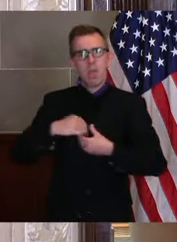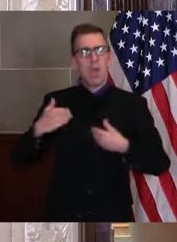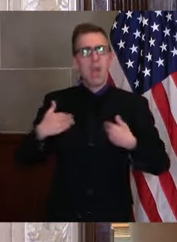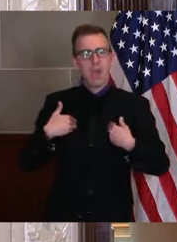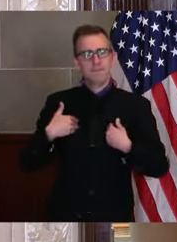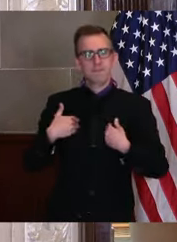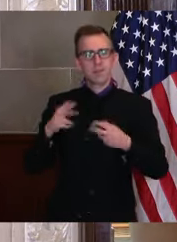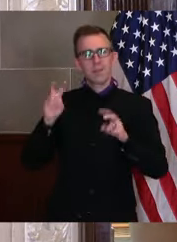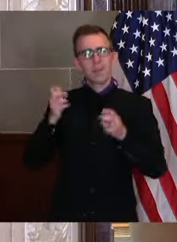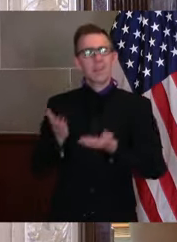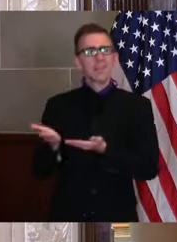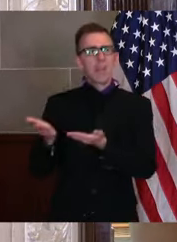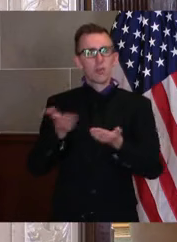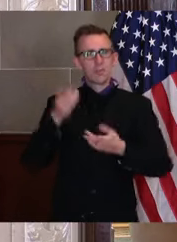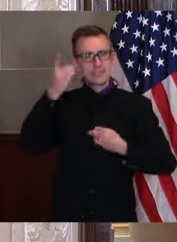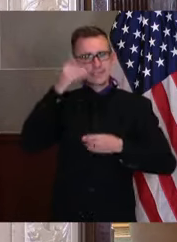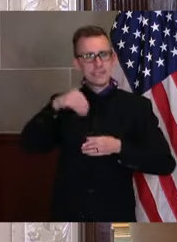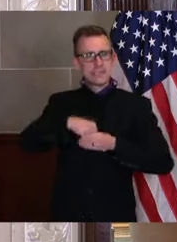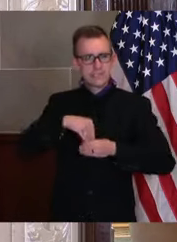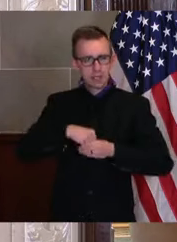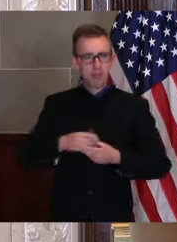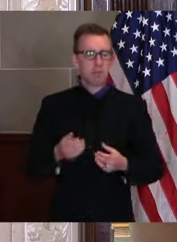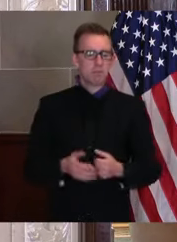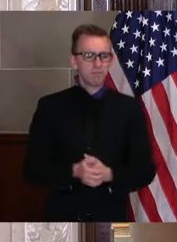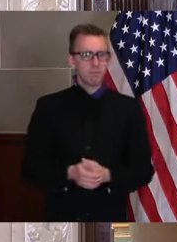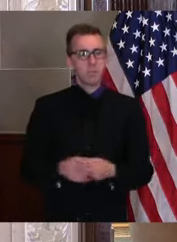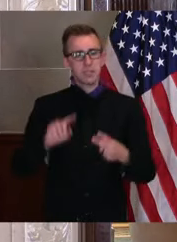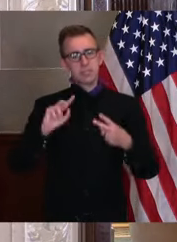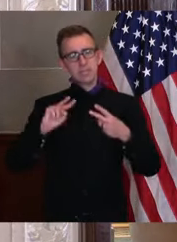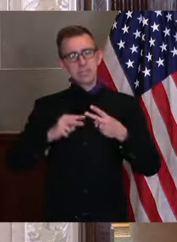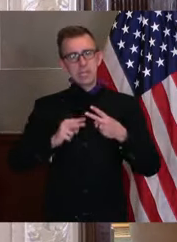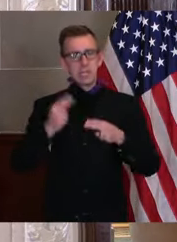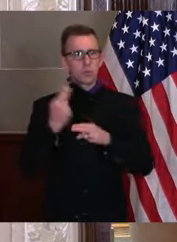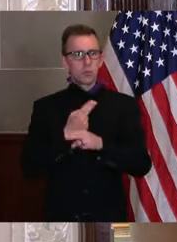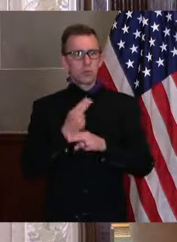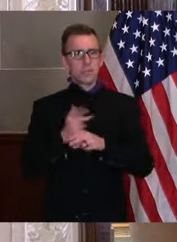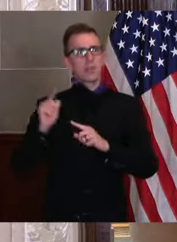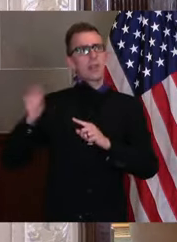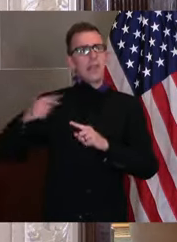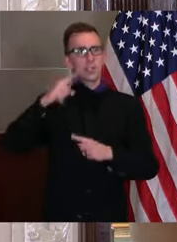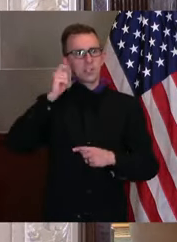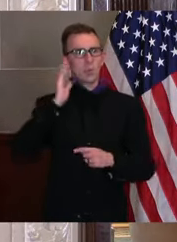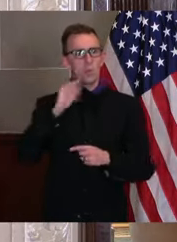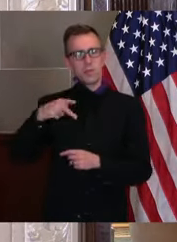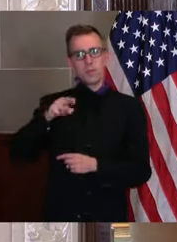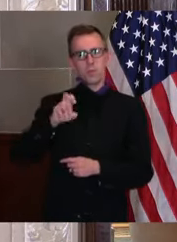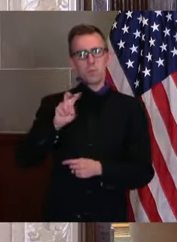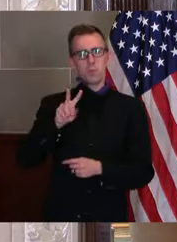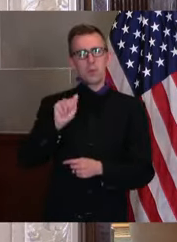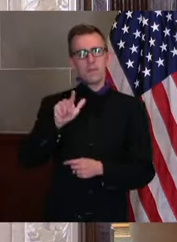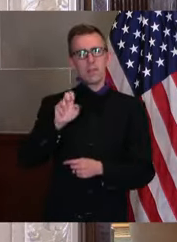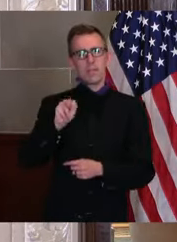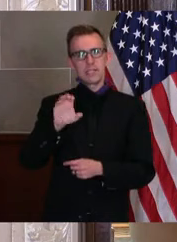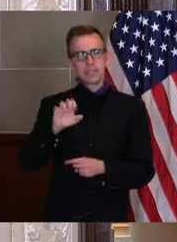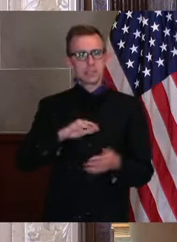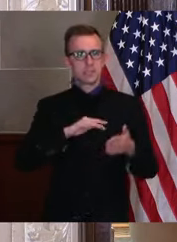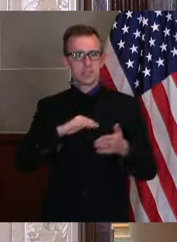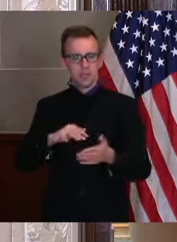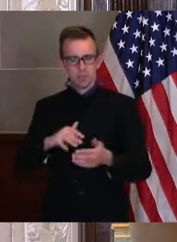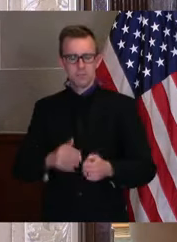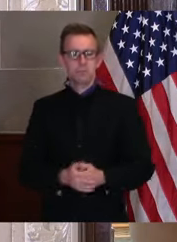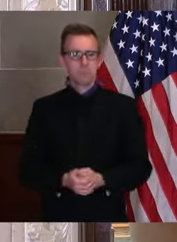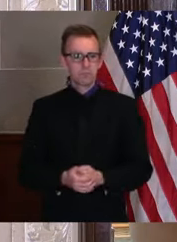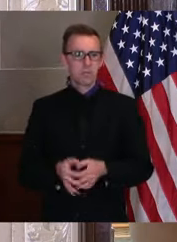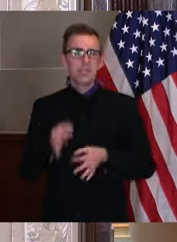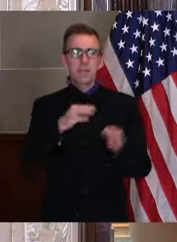first utilization of it. Then I think the second utilization of it later in the summer will be prevalence studies. We will go in, and instead of